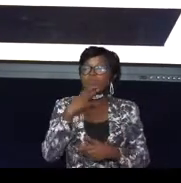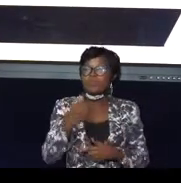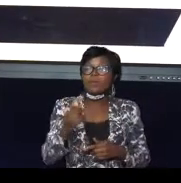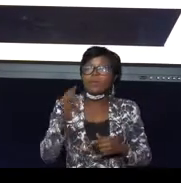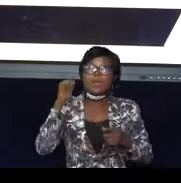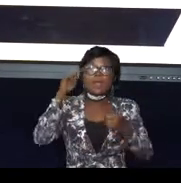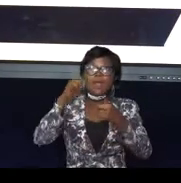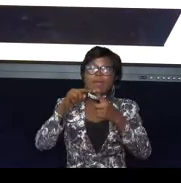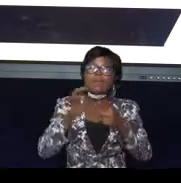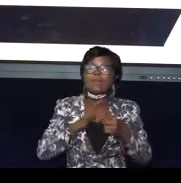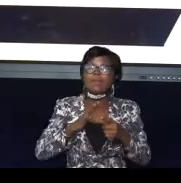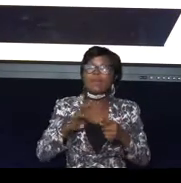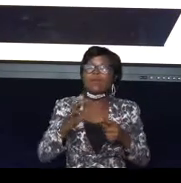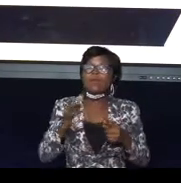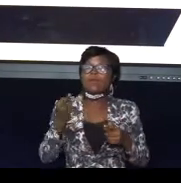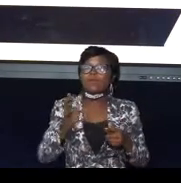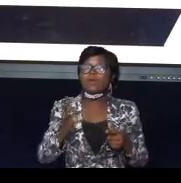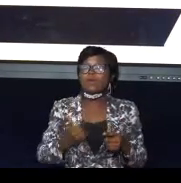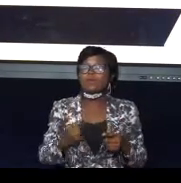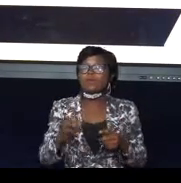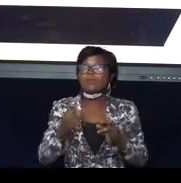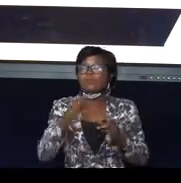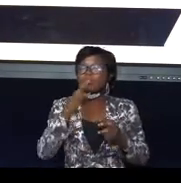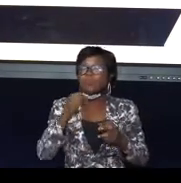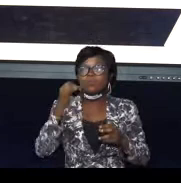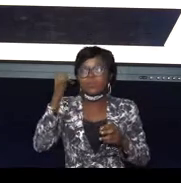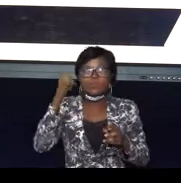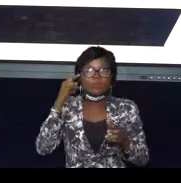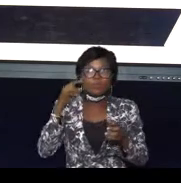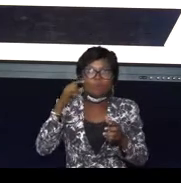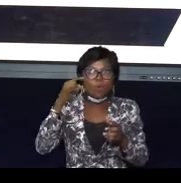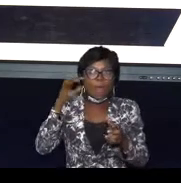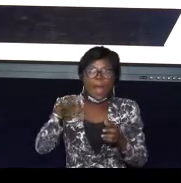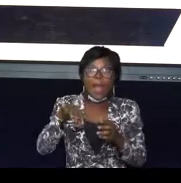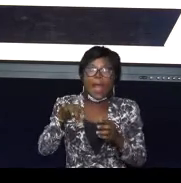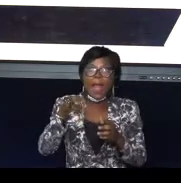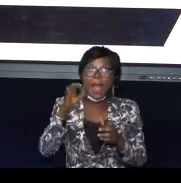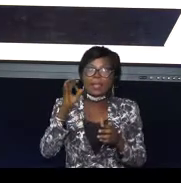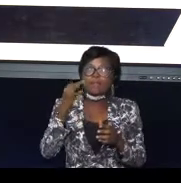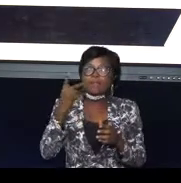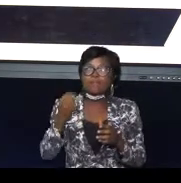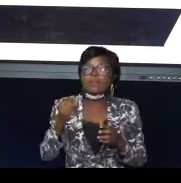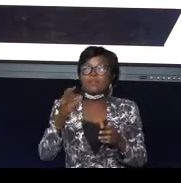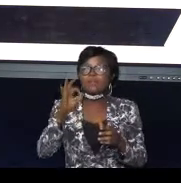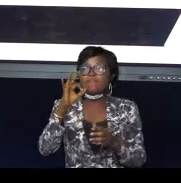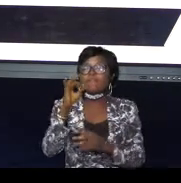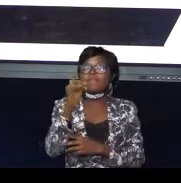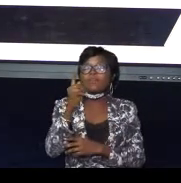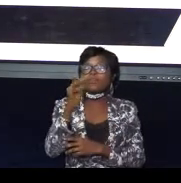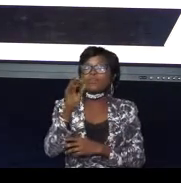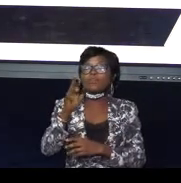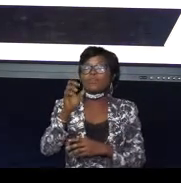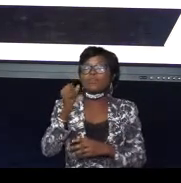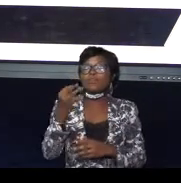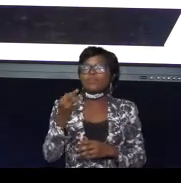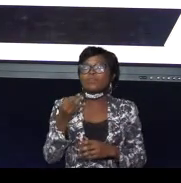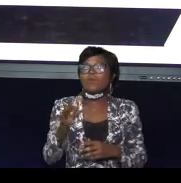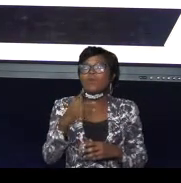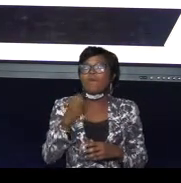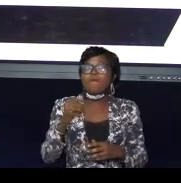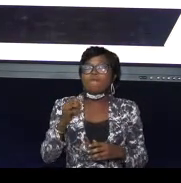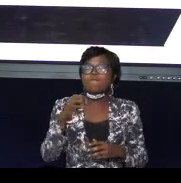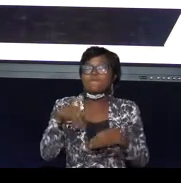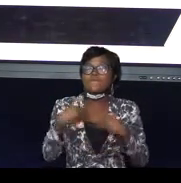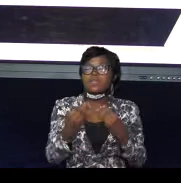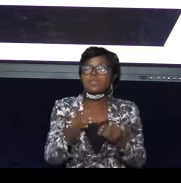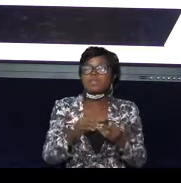should be able to identify factors of a given number. You should be able to use the divisibility rules to identify numbers that